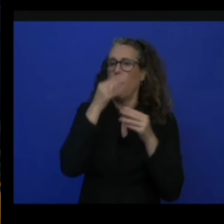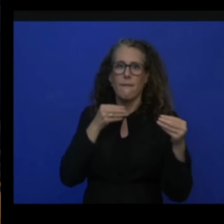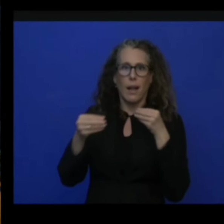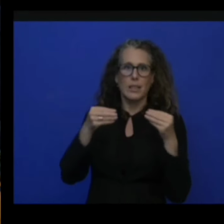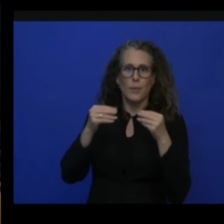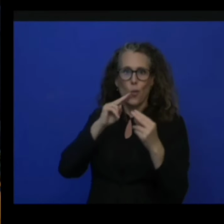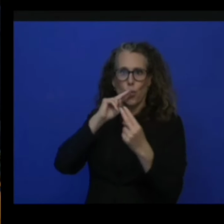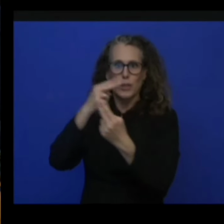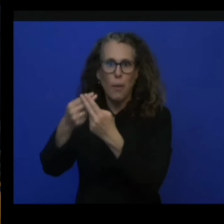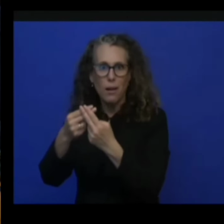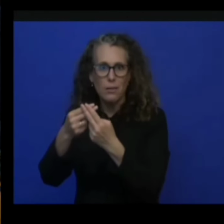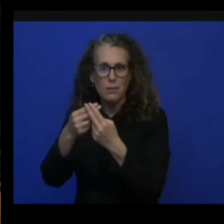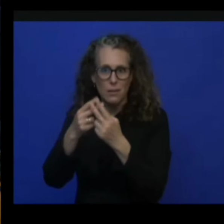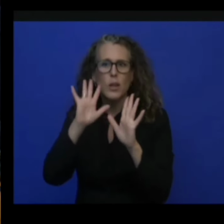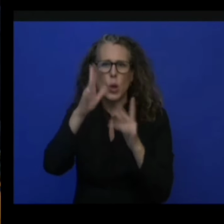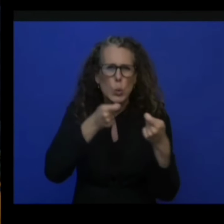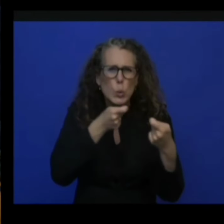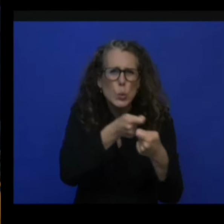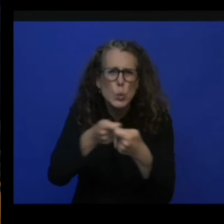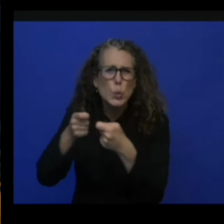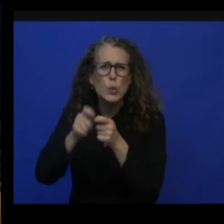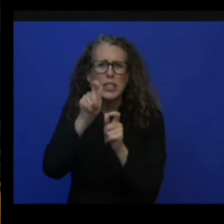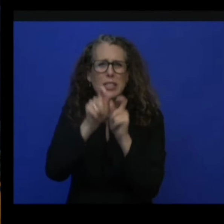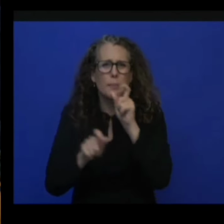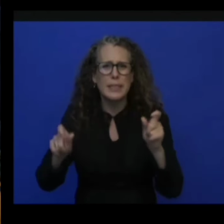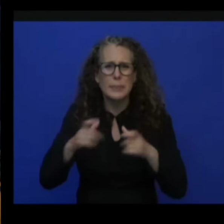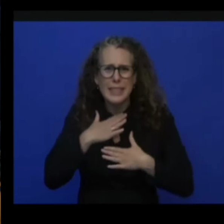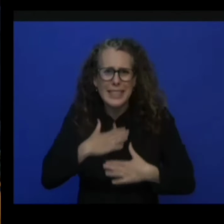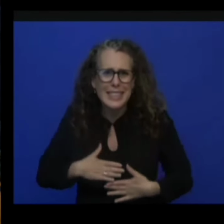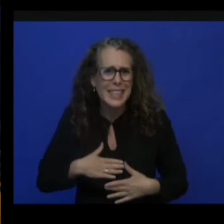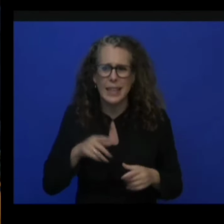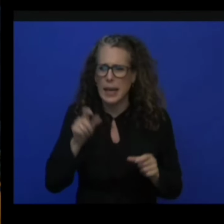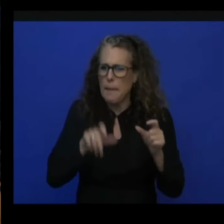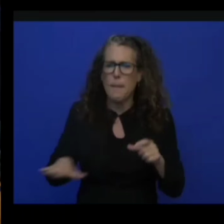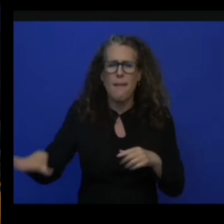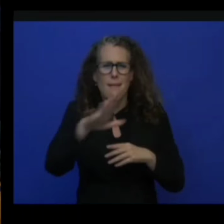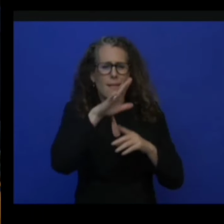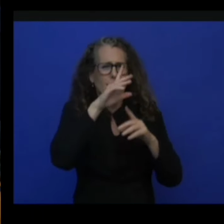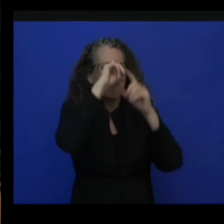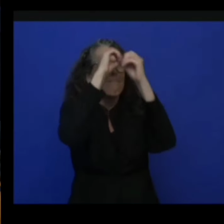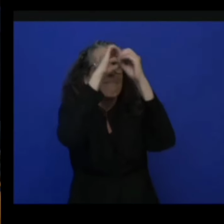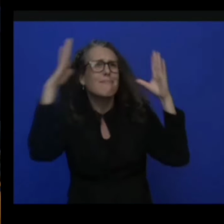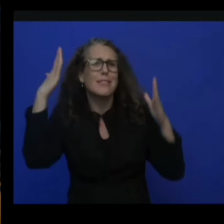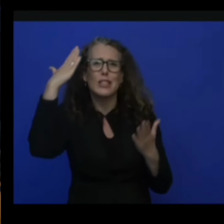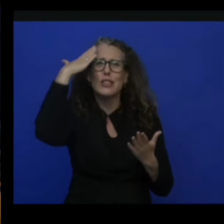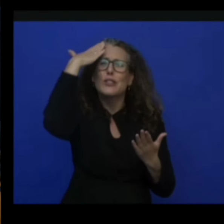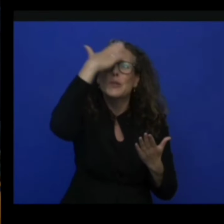needs, hopes, and aspirations of all peoples.